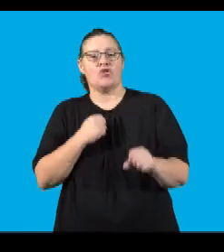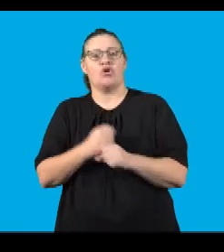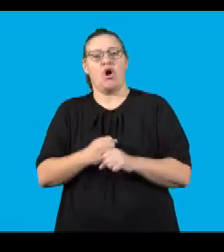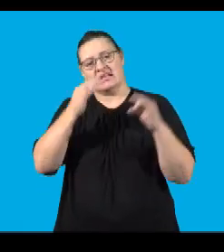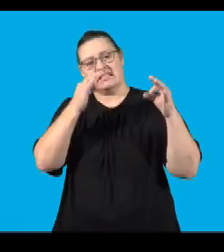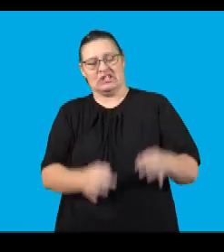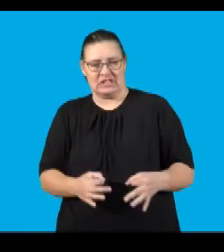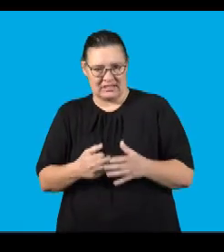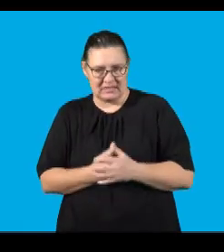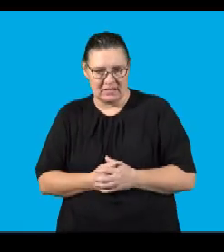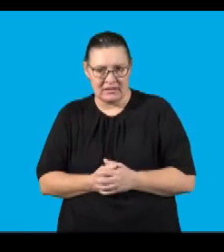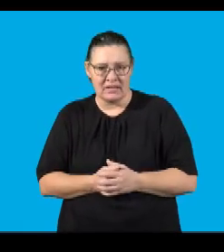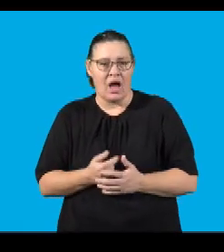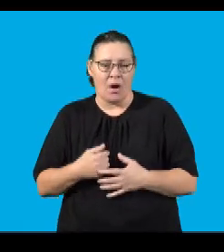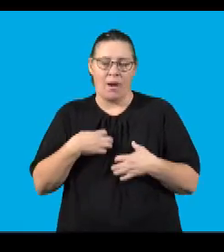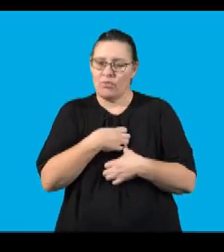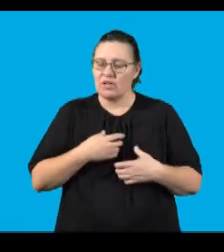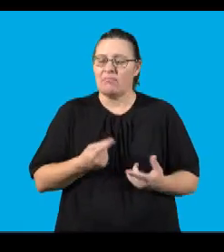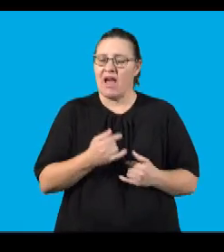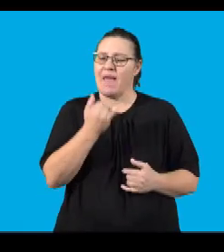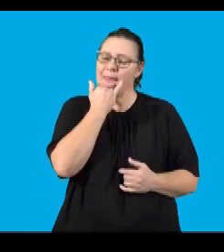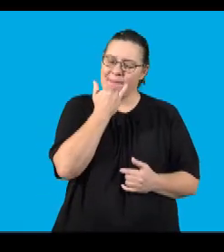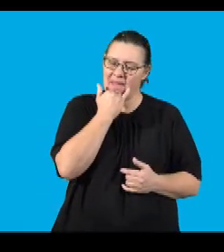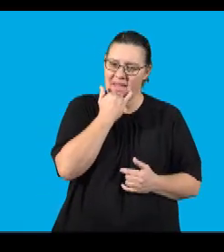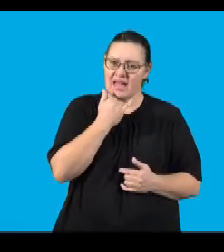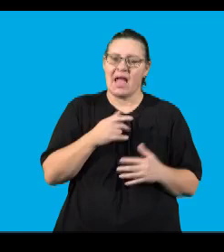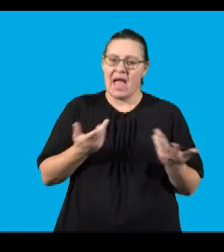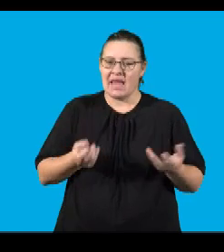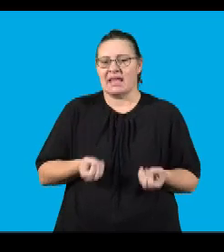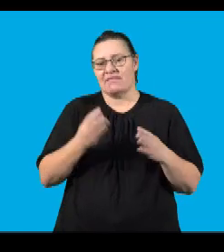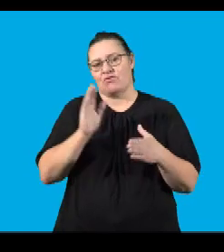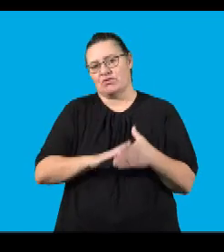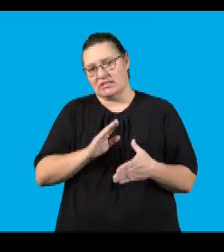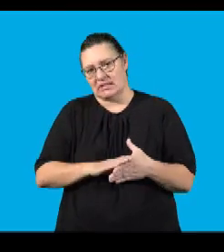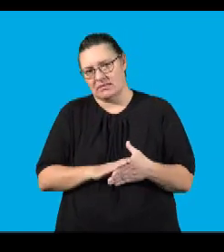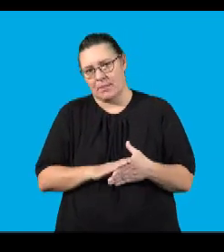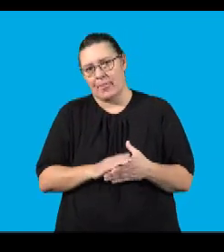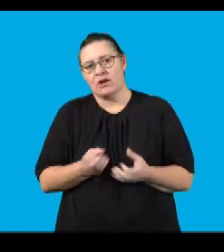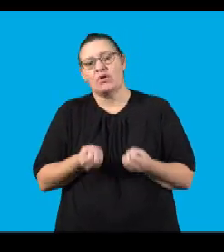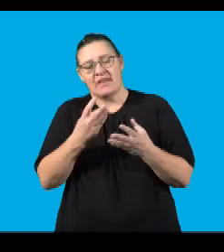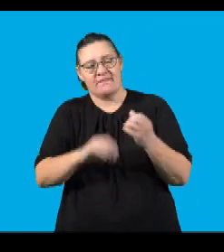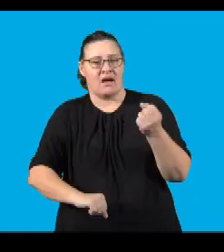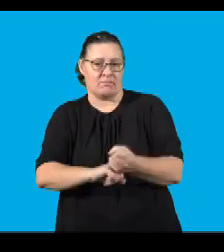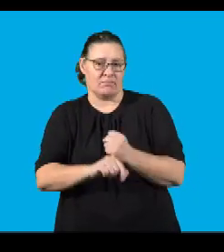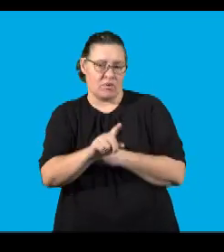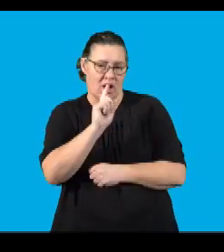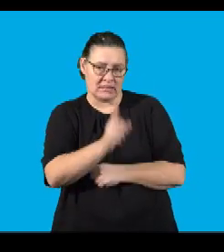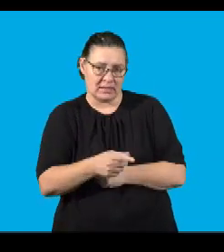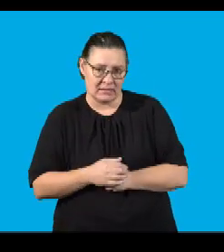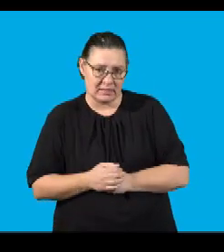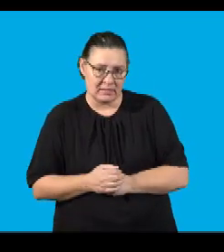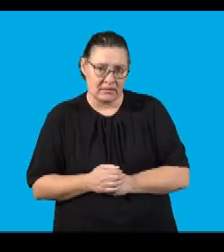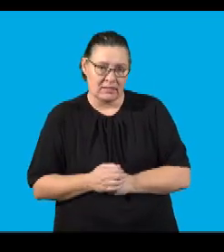of decision. So what is his mood? He seems quite happy, and then of course give reasons to support that